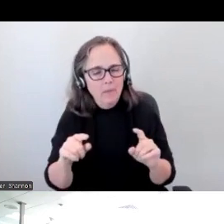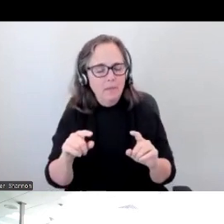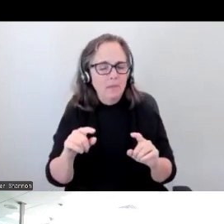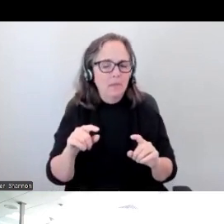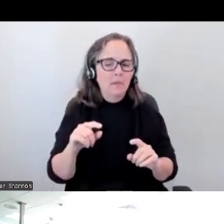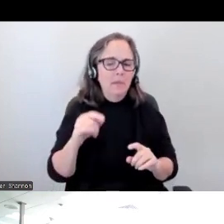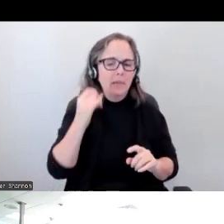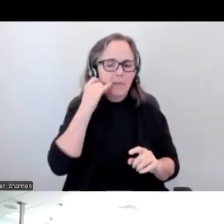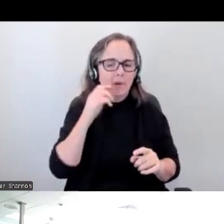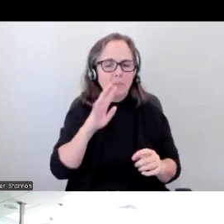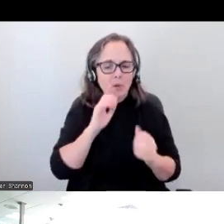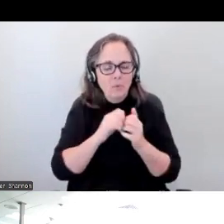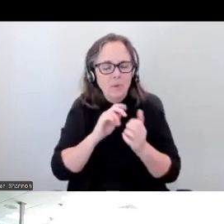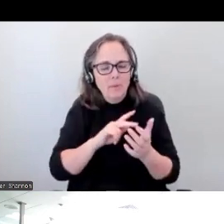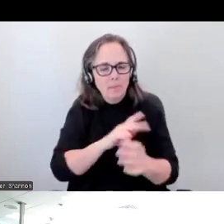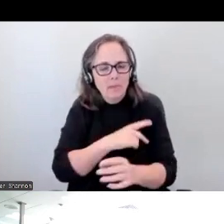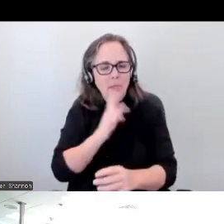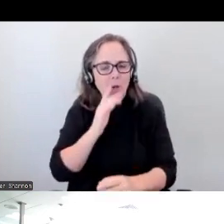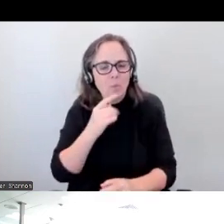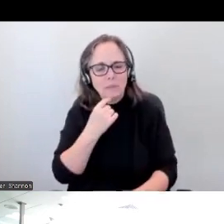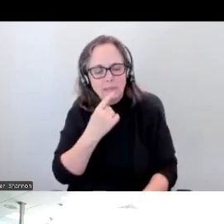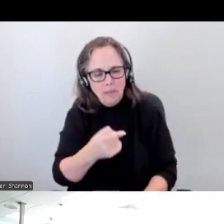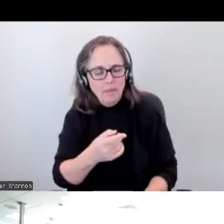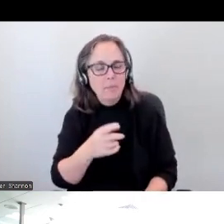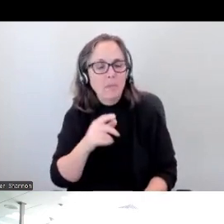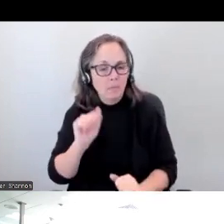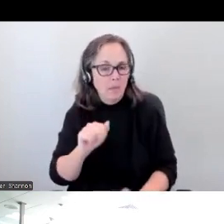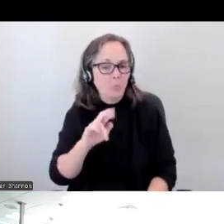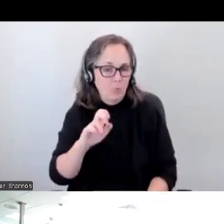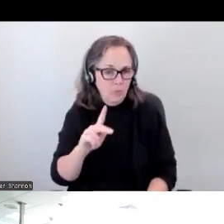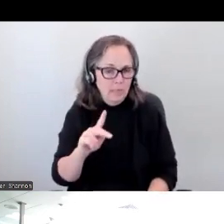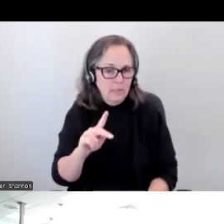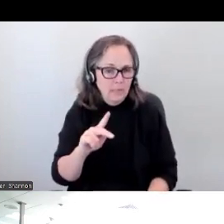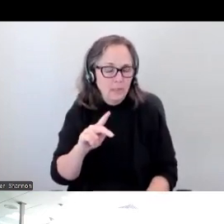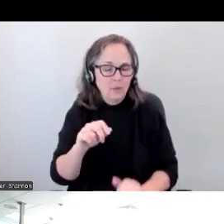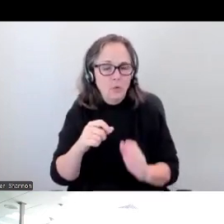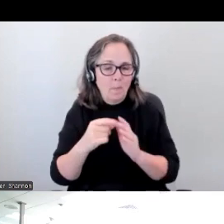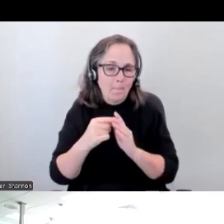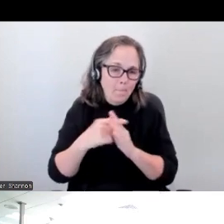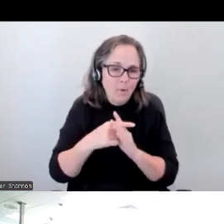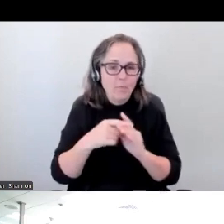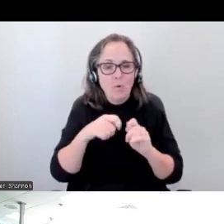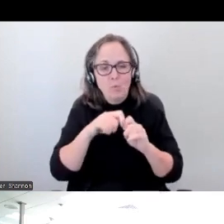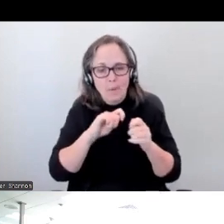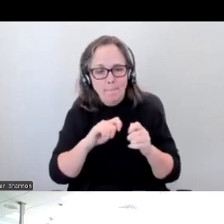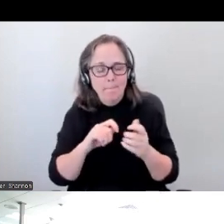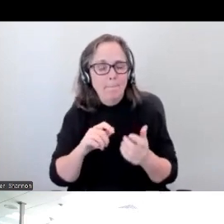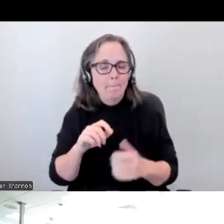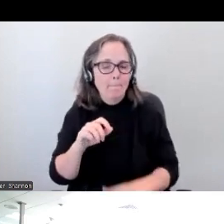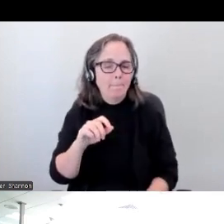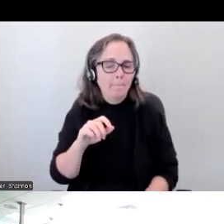talking to a patient, I will counsel them on in terms of a risk. Um, so